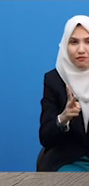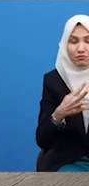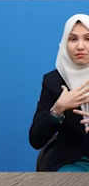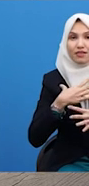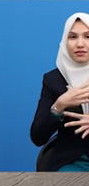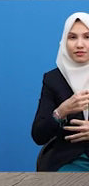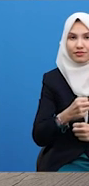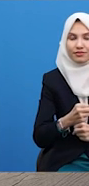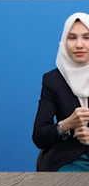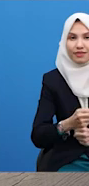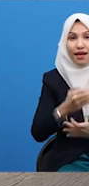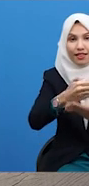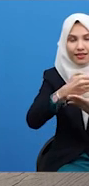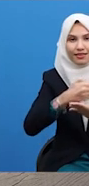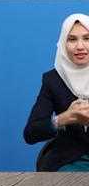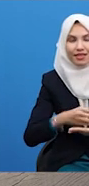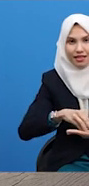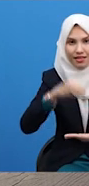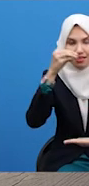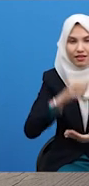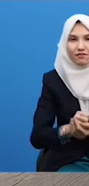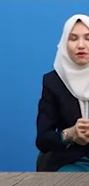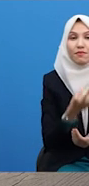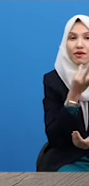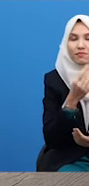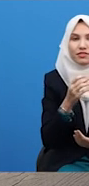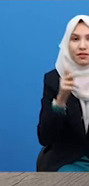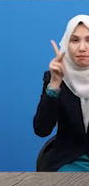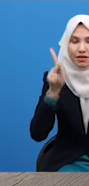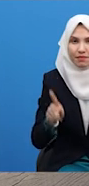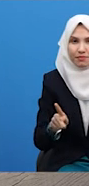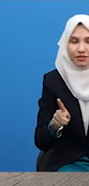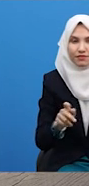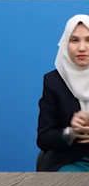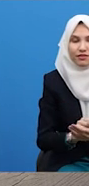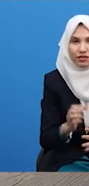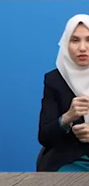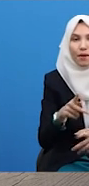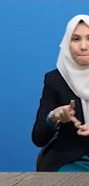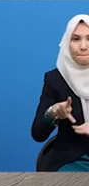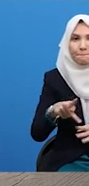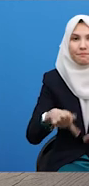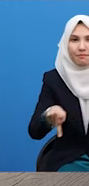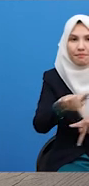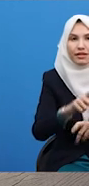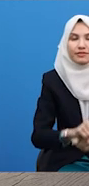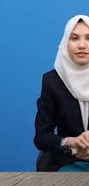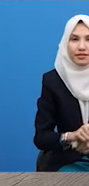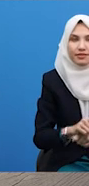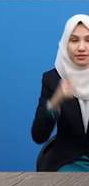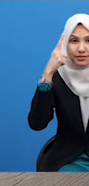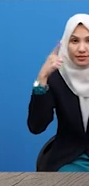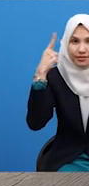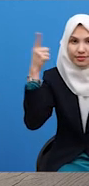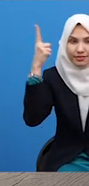interesting. Learning about famous people, events that took place, their successes